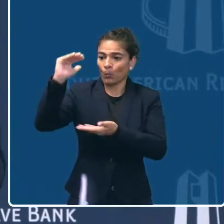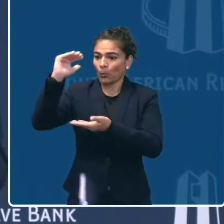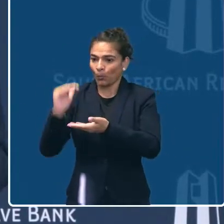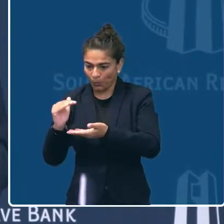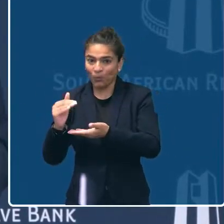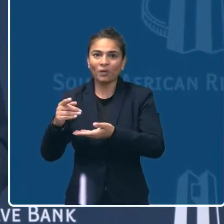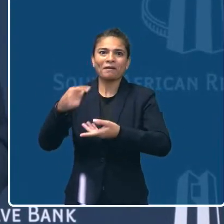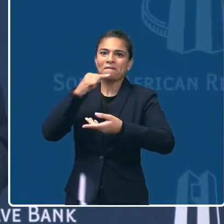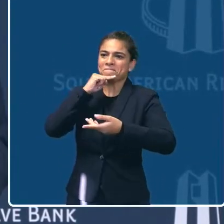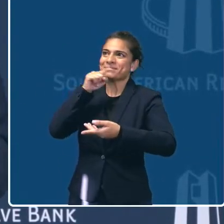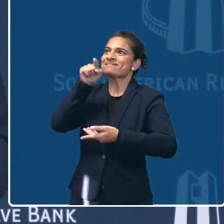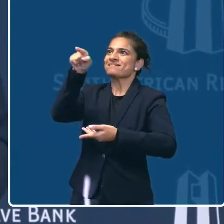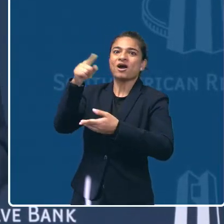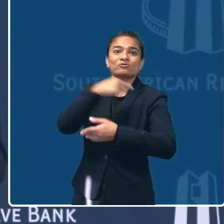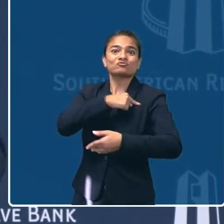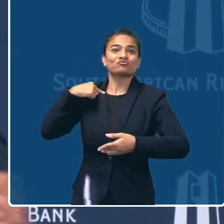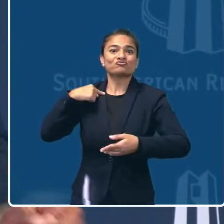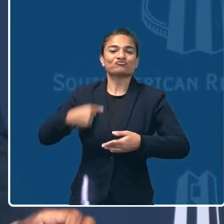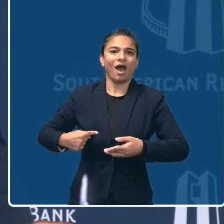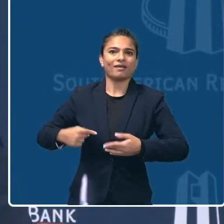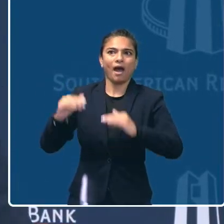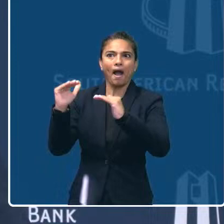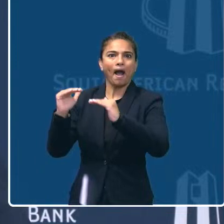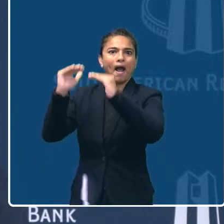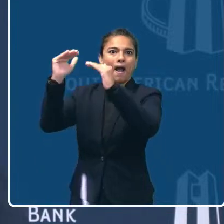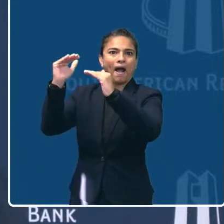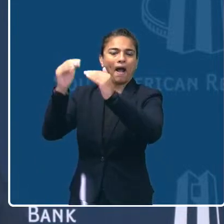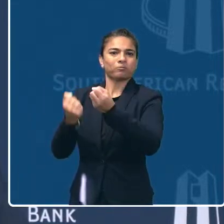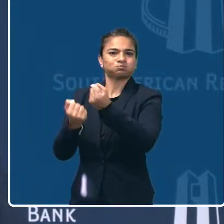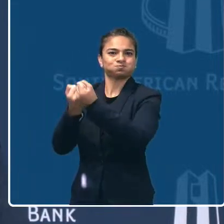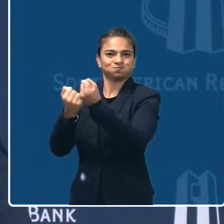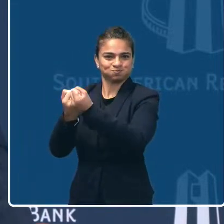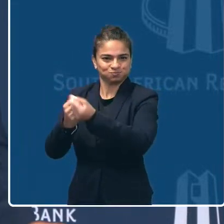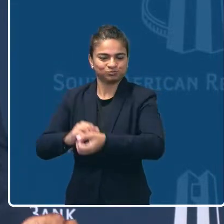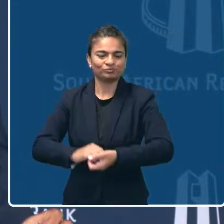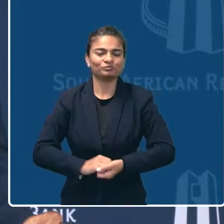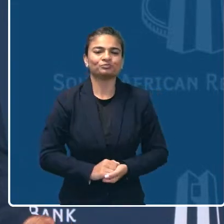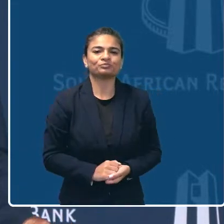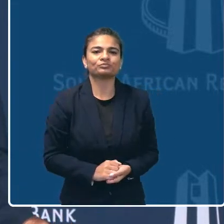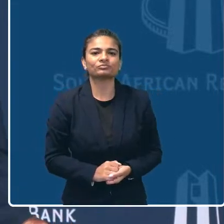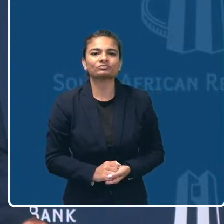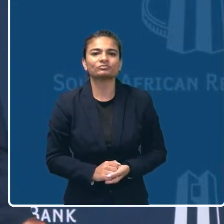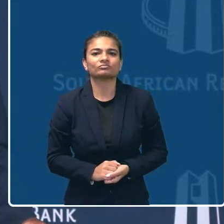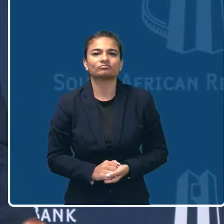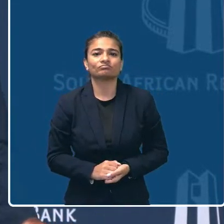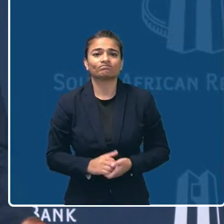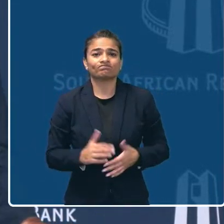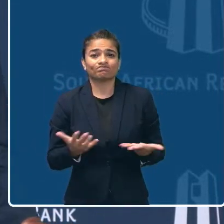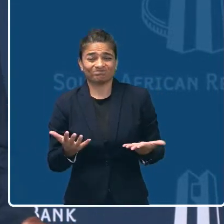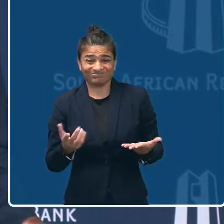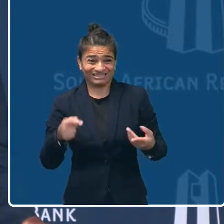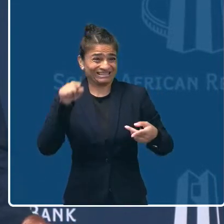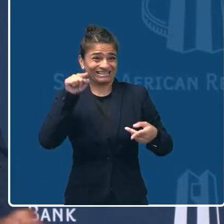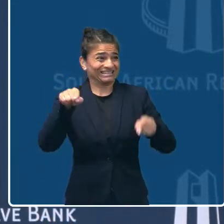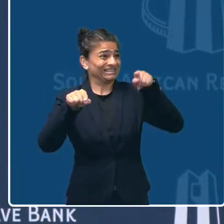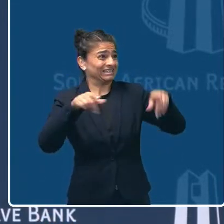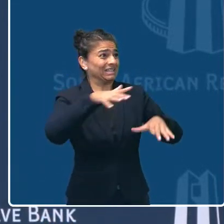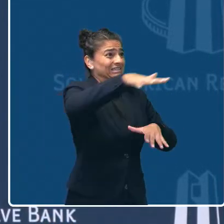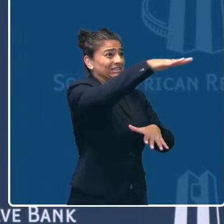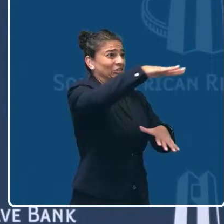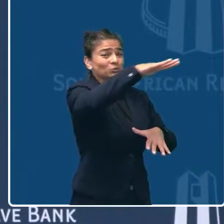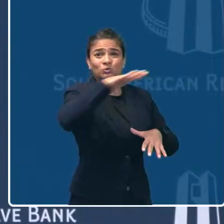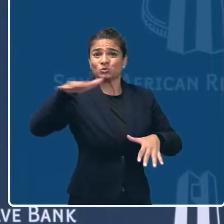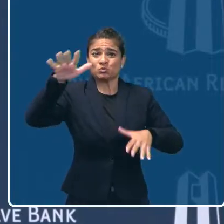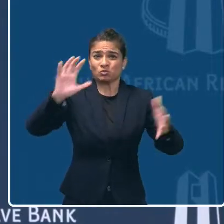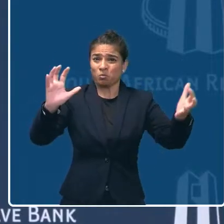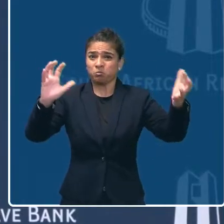cheaper oil, and abundant capacity in economies like China. Given these conditions,